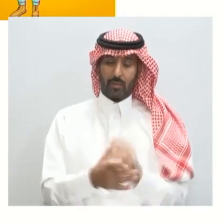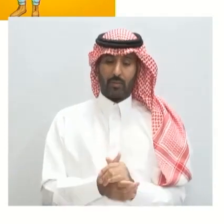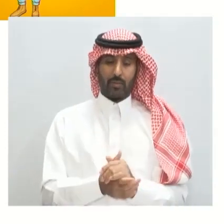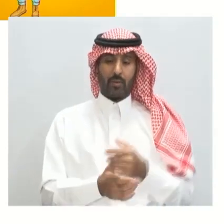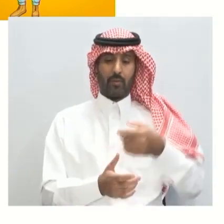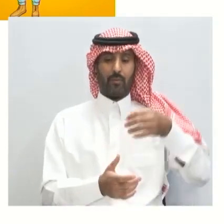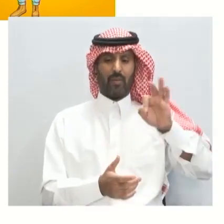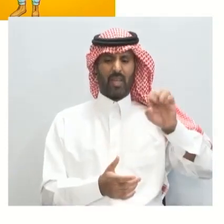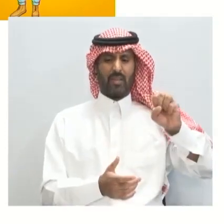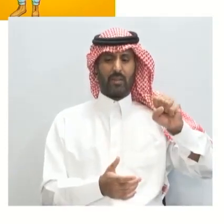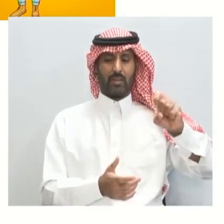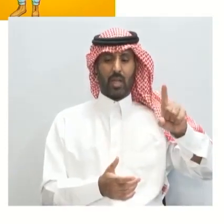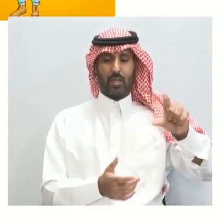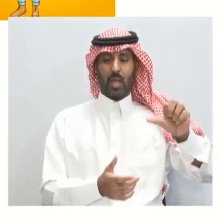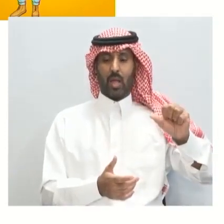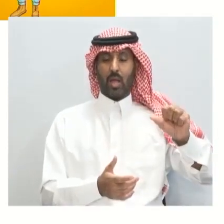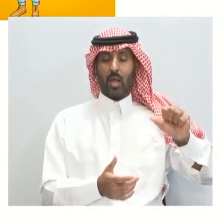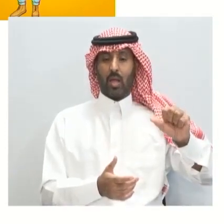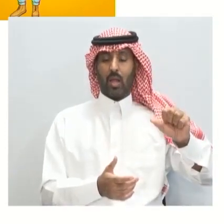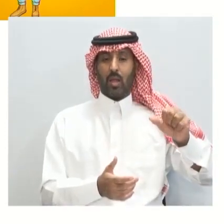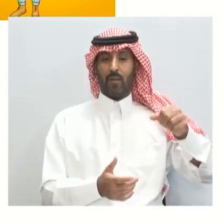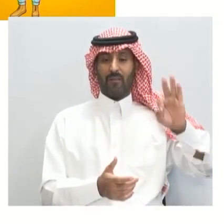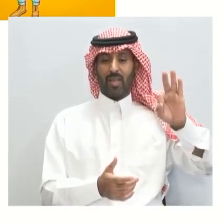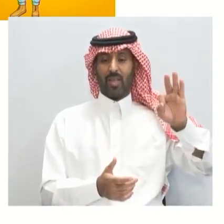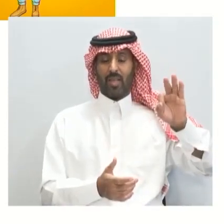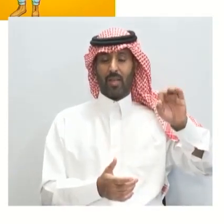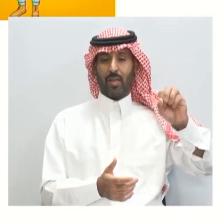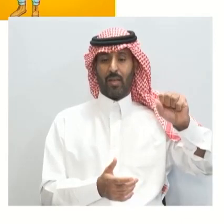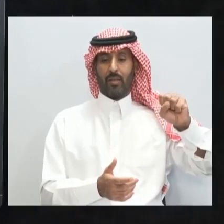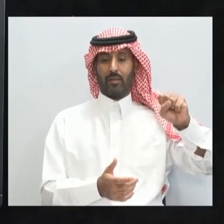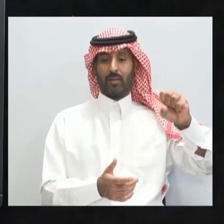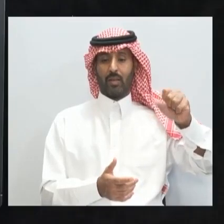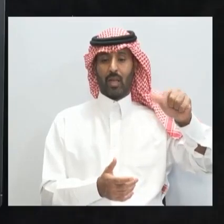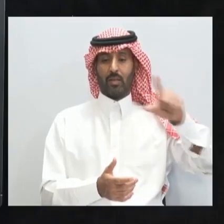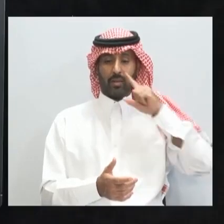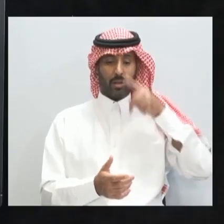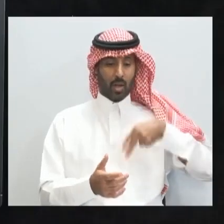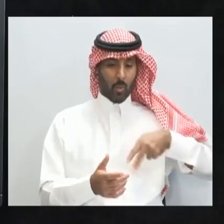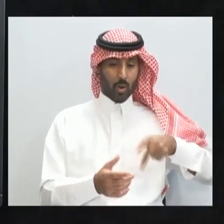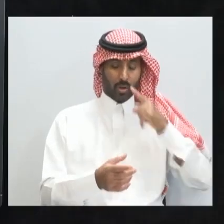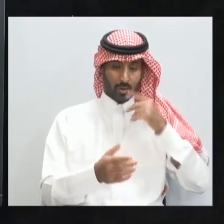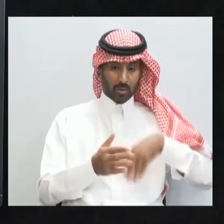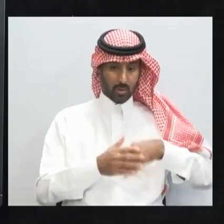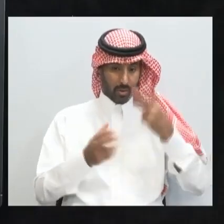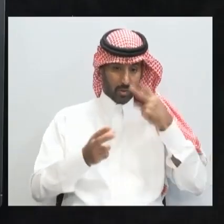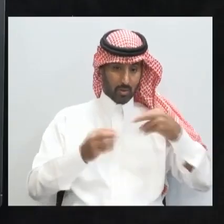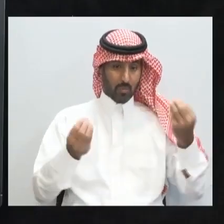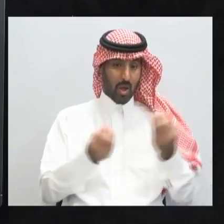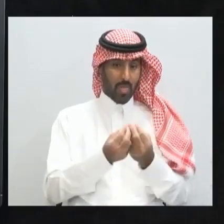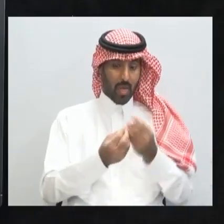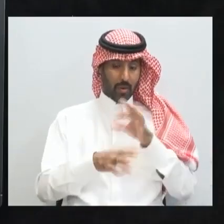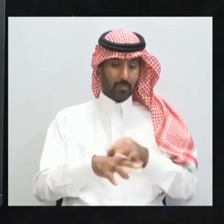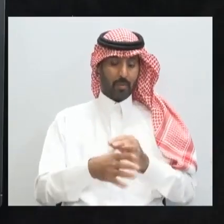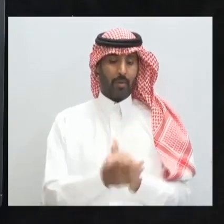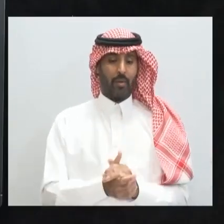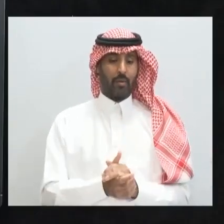Faisal is going to the game with others people. Now people here, can we use others with it? We can see that this